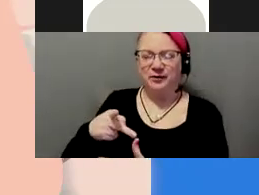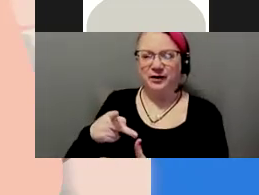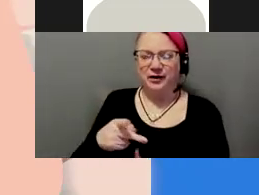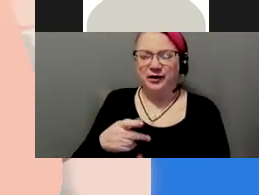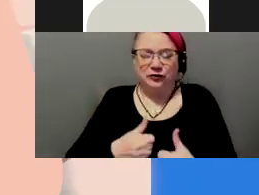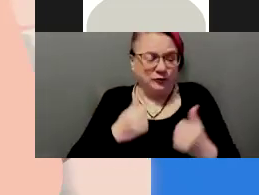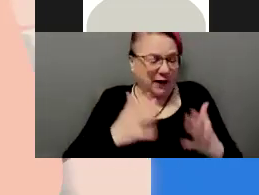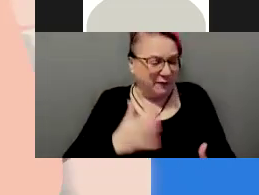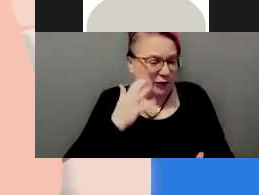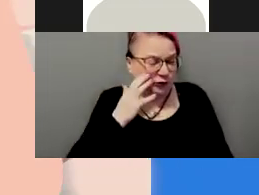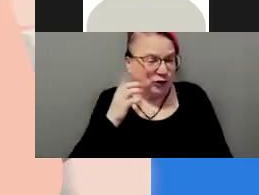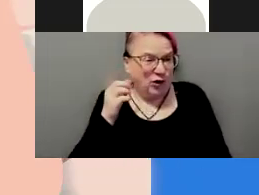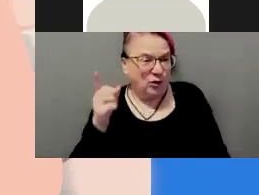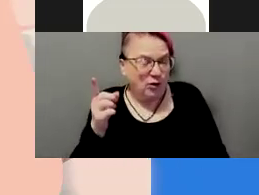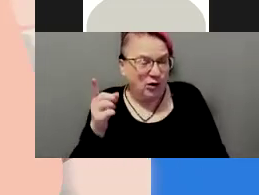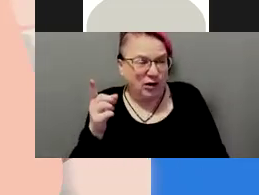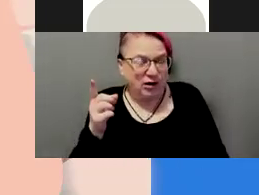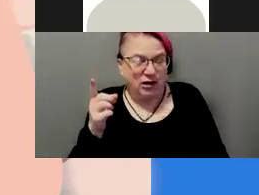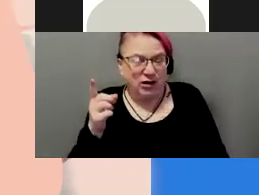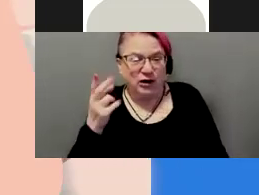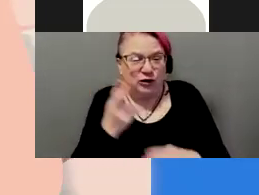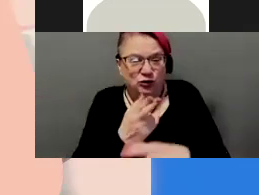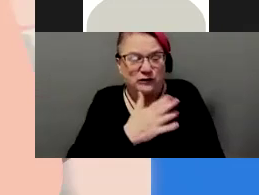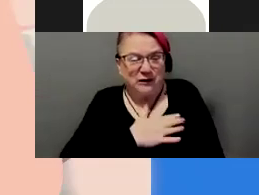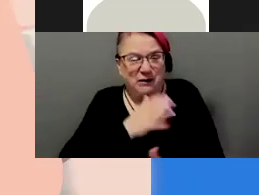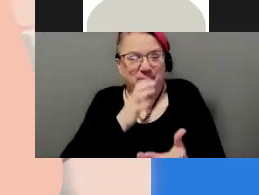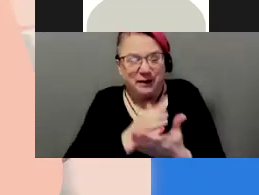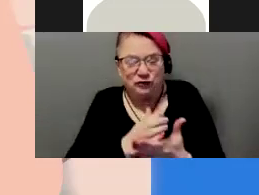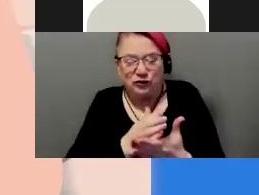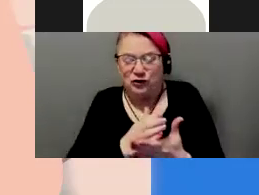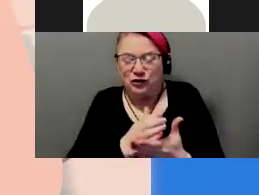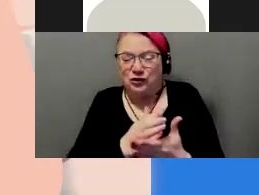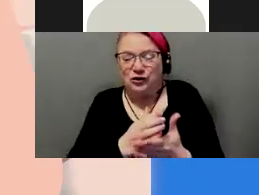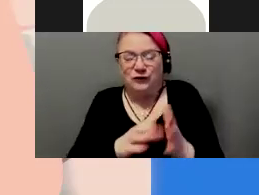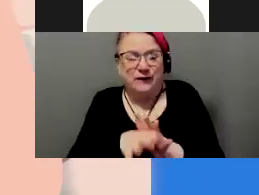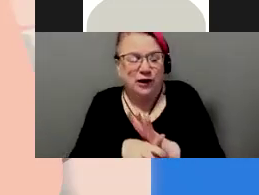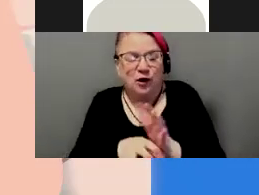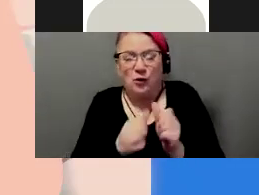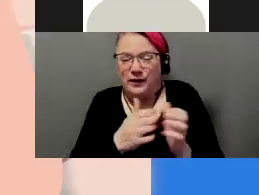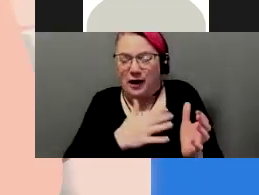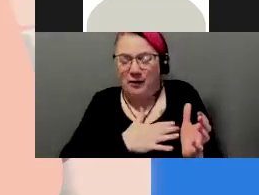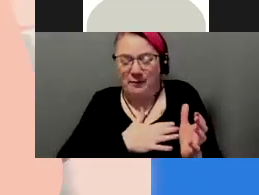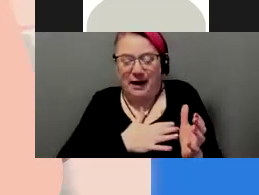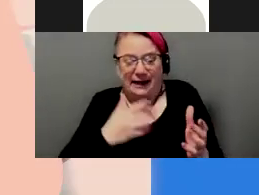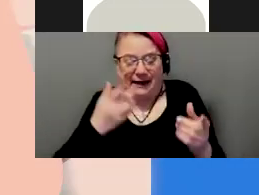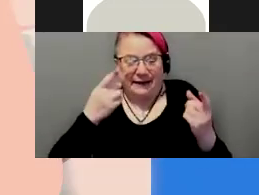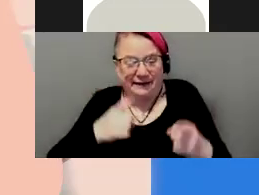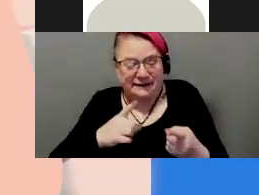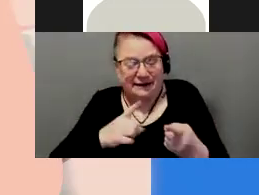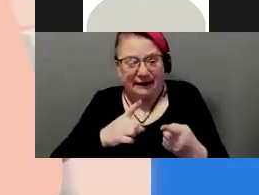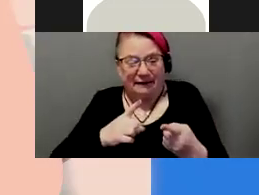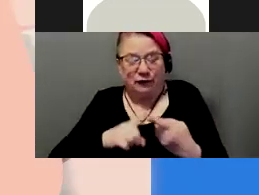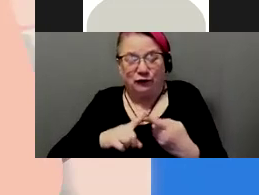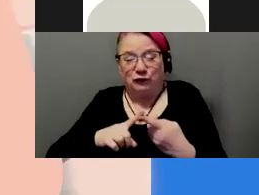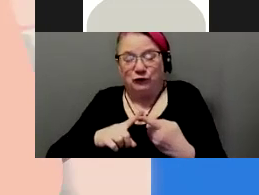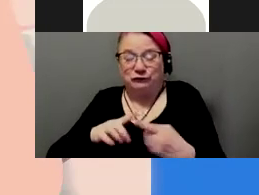and using them for entertainment or gratification without their consent. They know that people they know may see these images without their